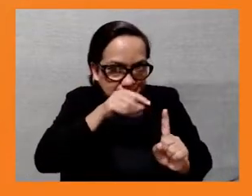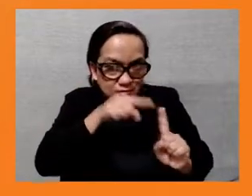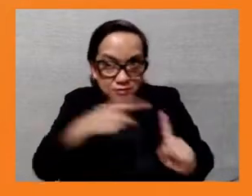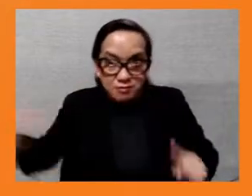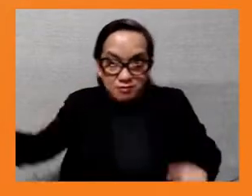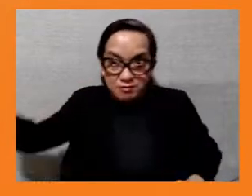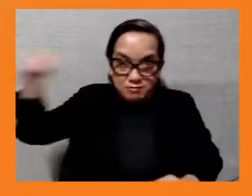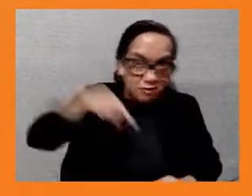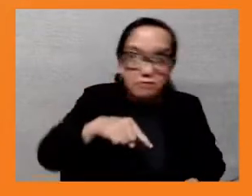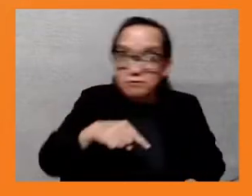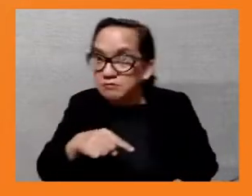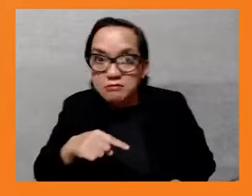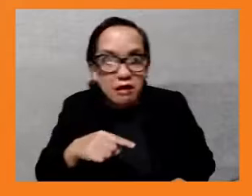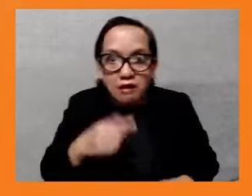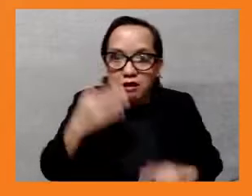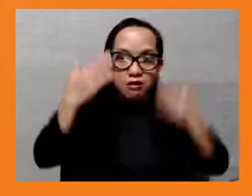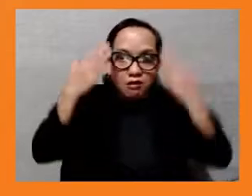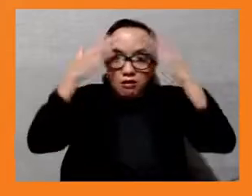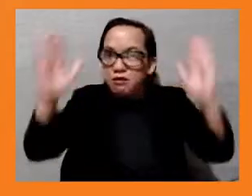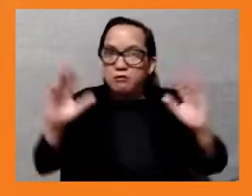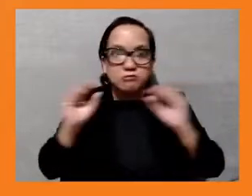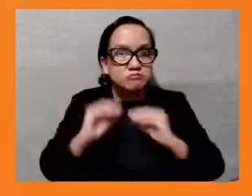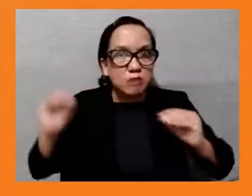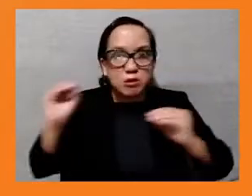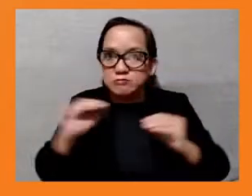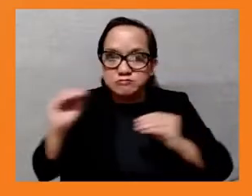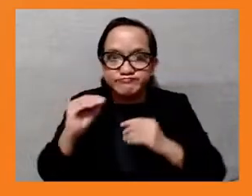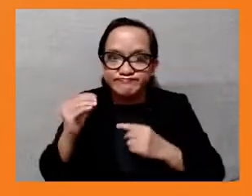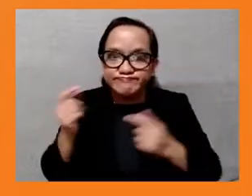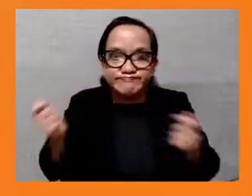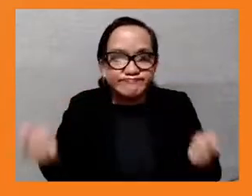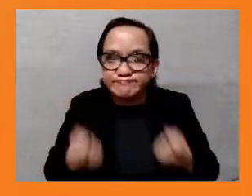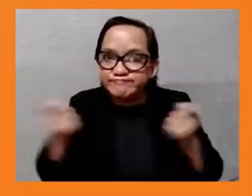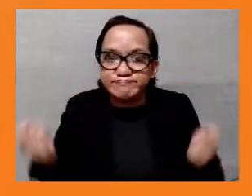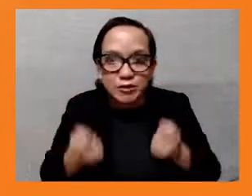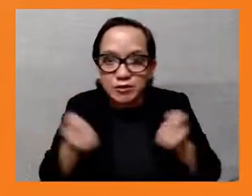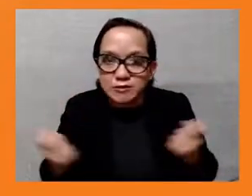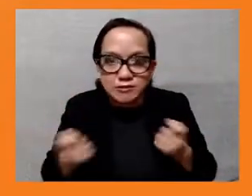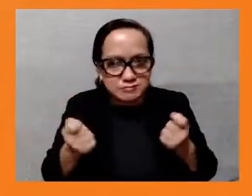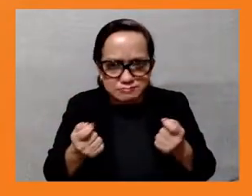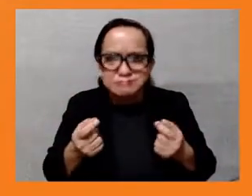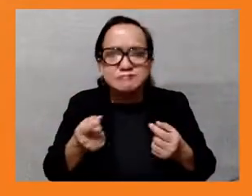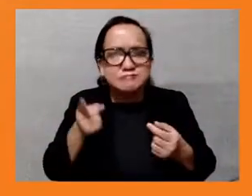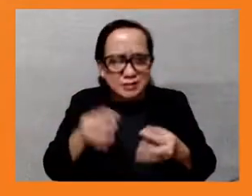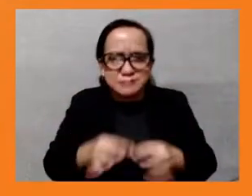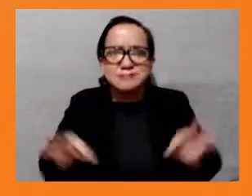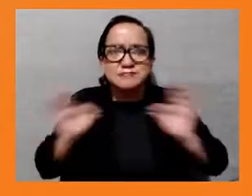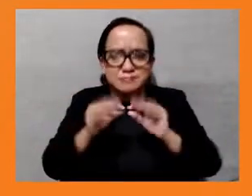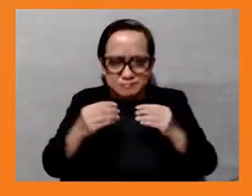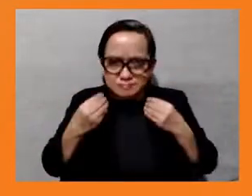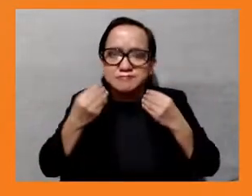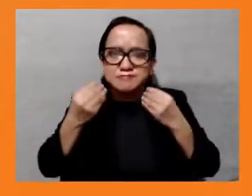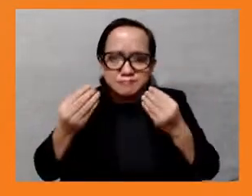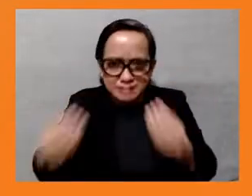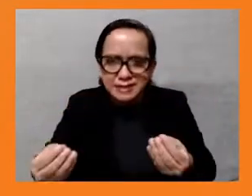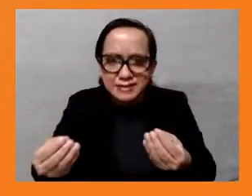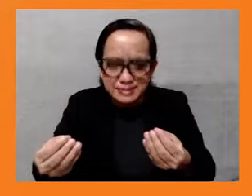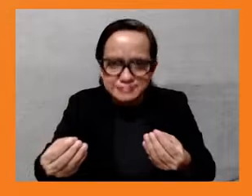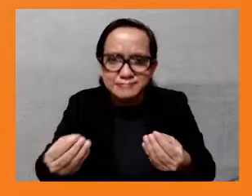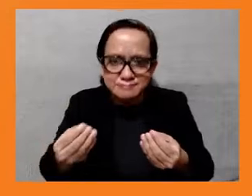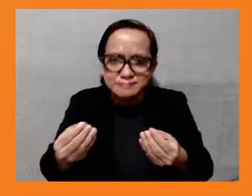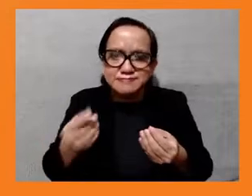whole communications side of that, making it culturally appropriate, working down through the communities. And I recognize also, and we're hearing